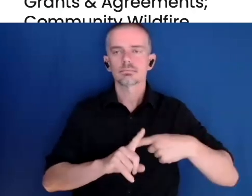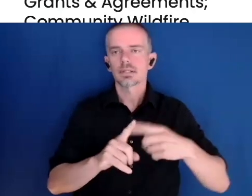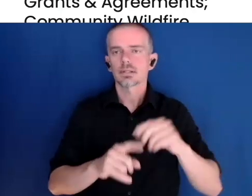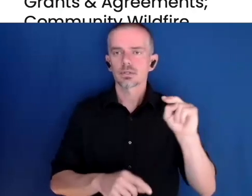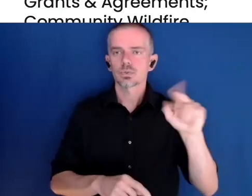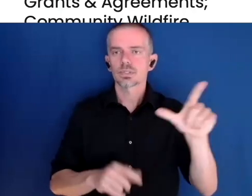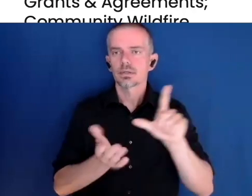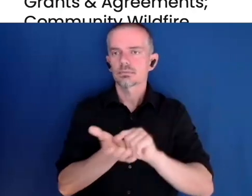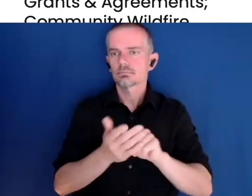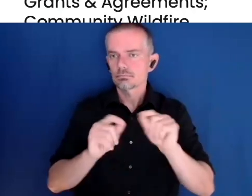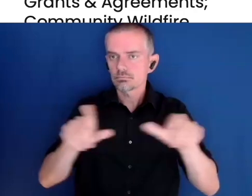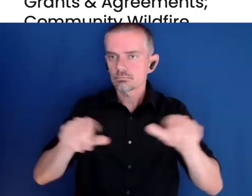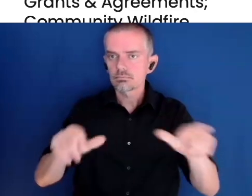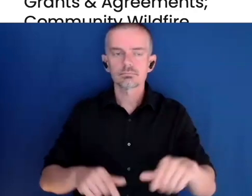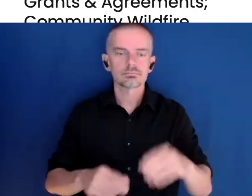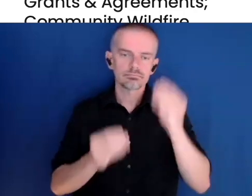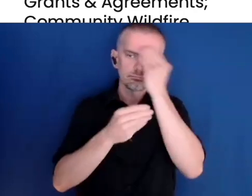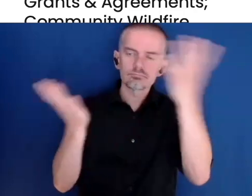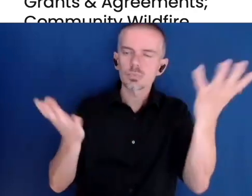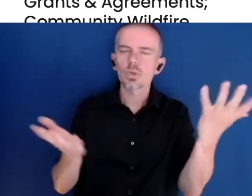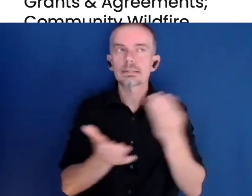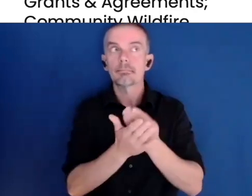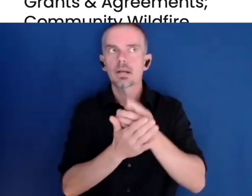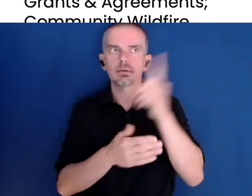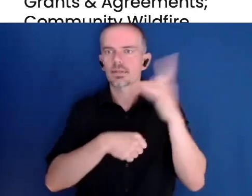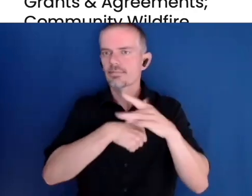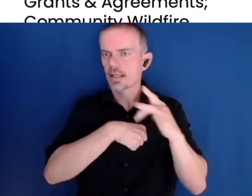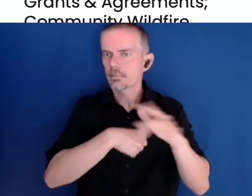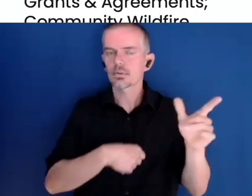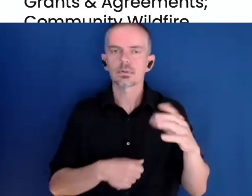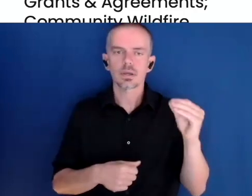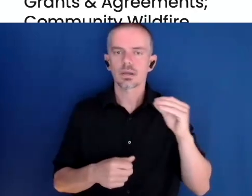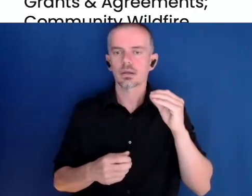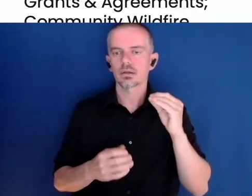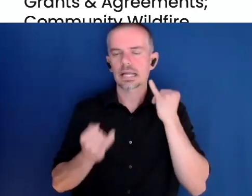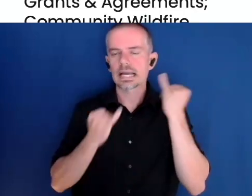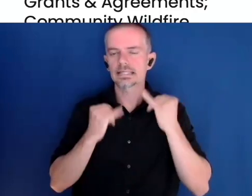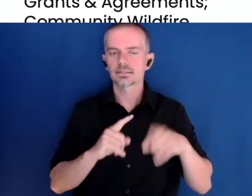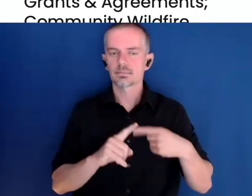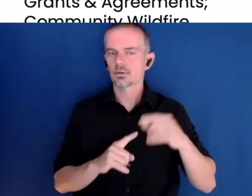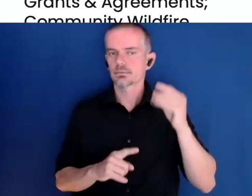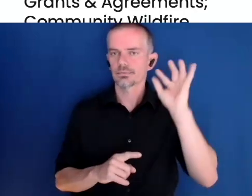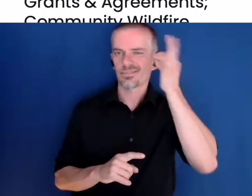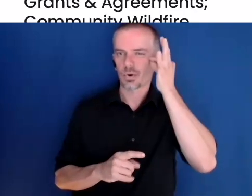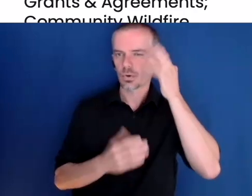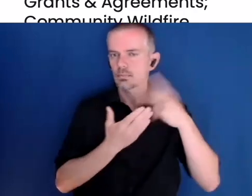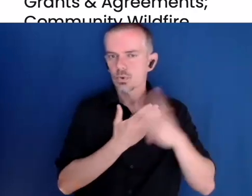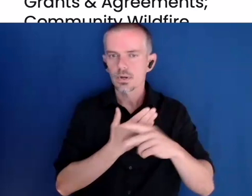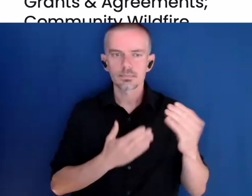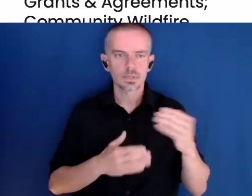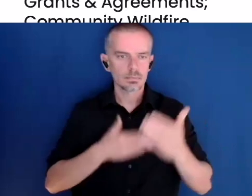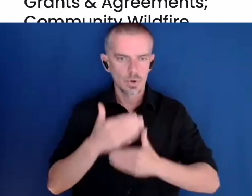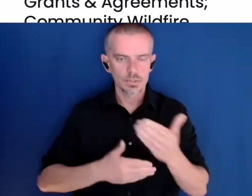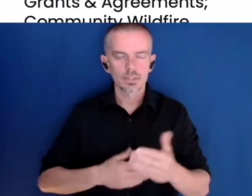of different funding opportunities and kind of insights around federal programs and processes,